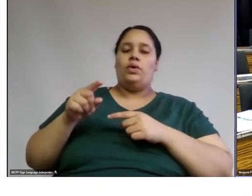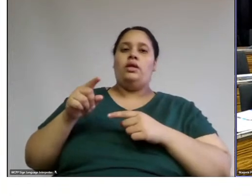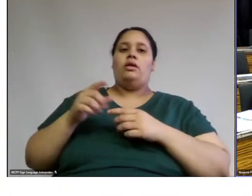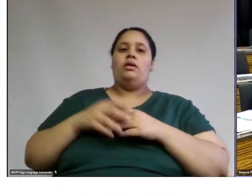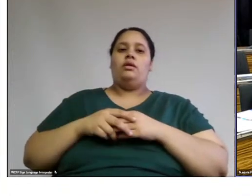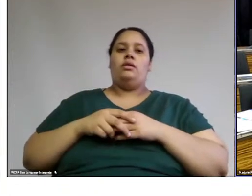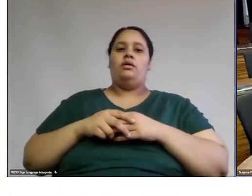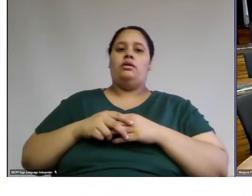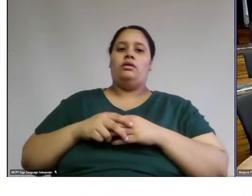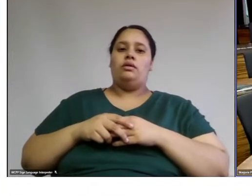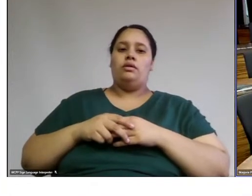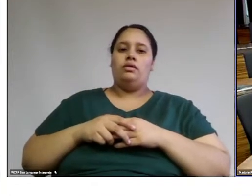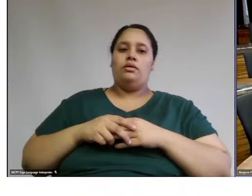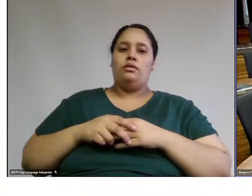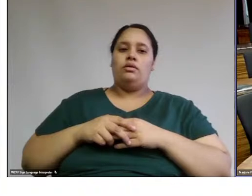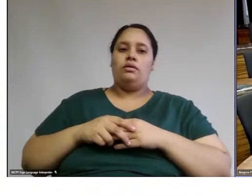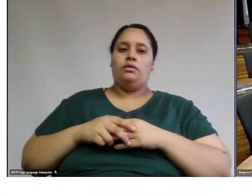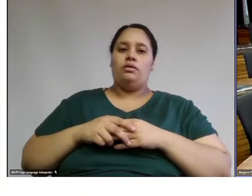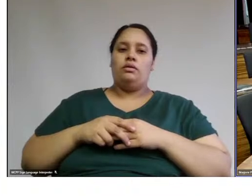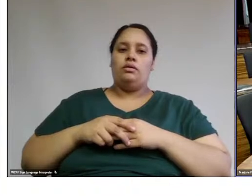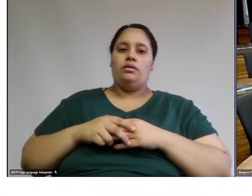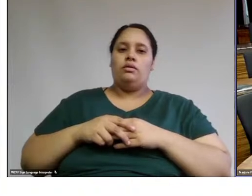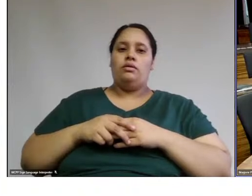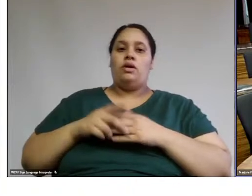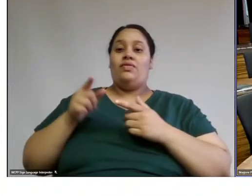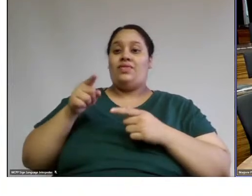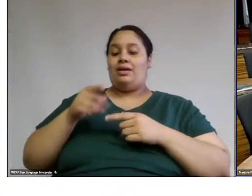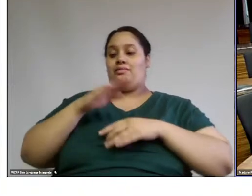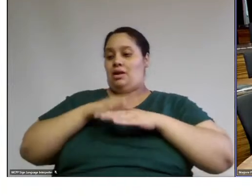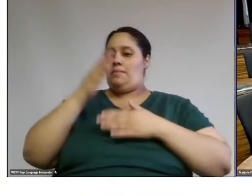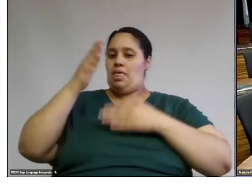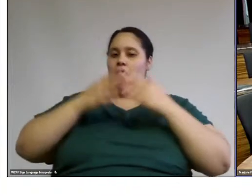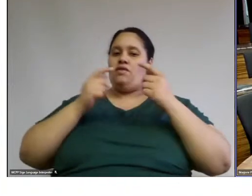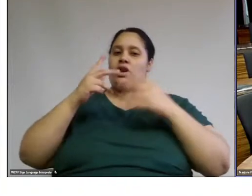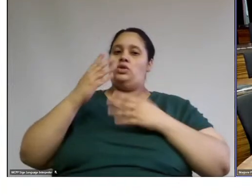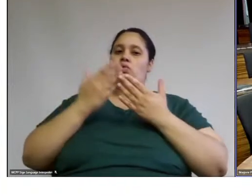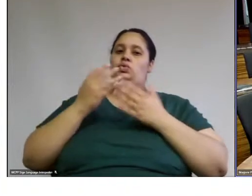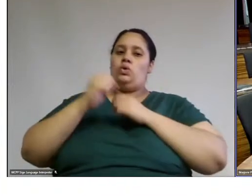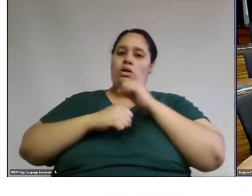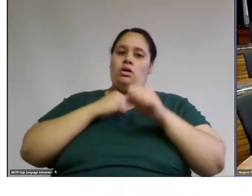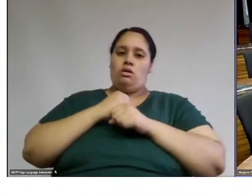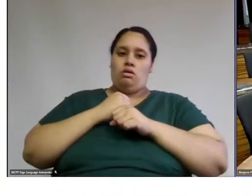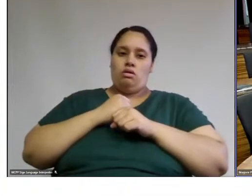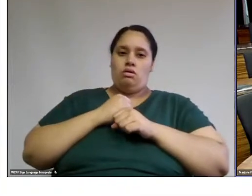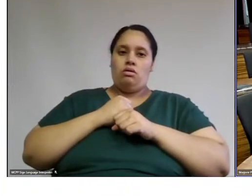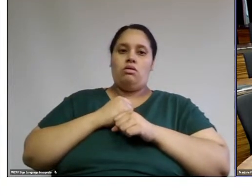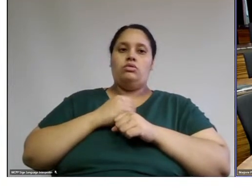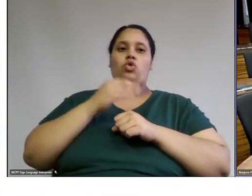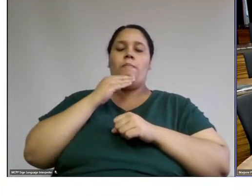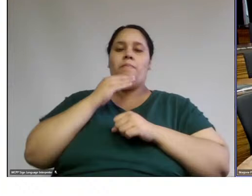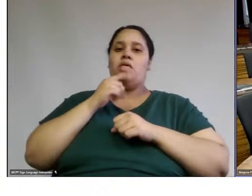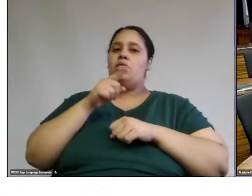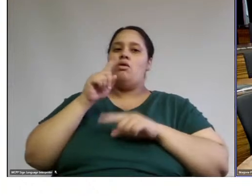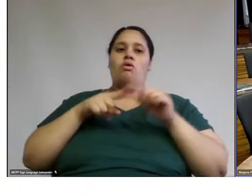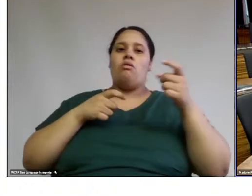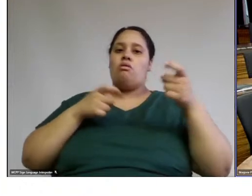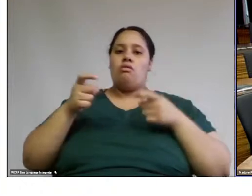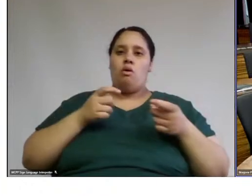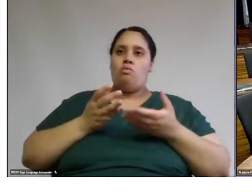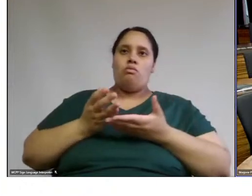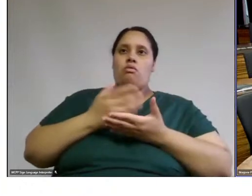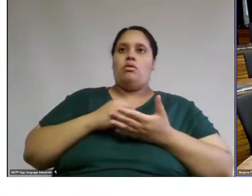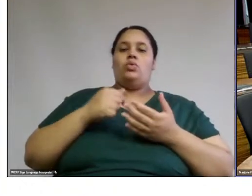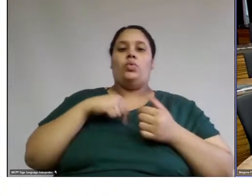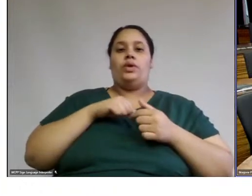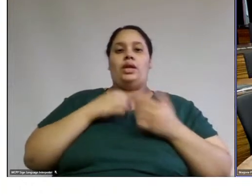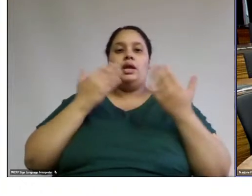was actually towards the end of the current school year, they couldn't save those posts, but the uptake there wasn't what we anticipated, so